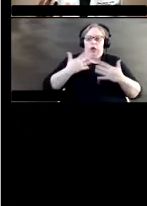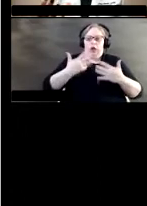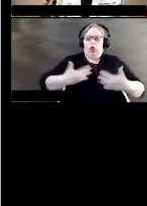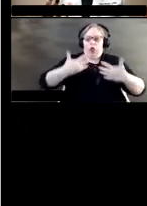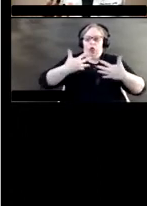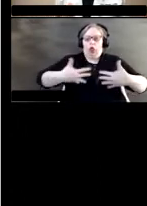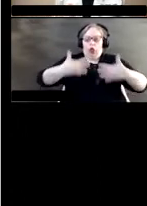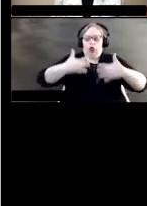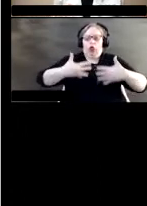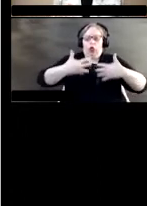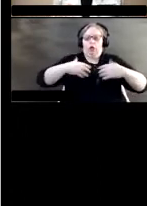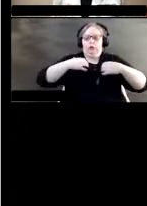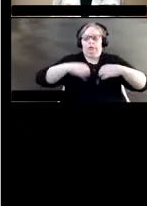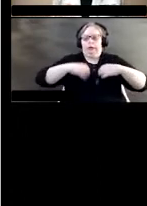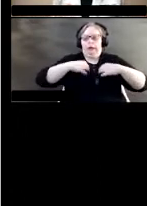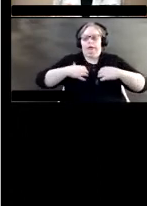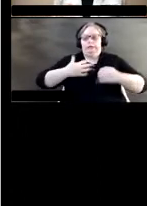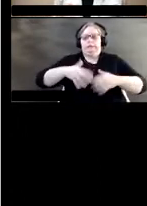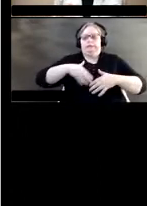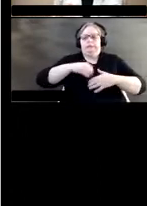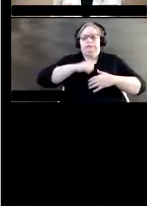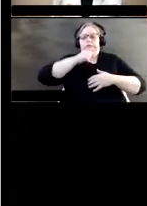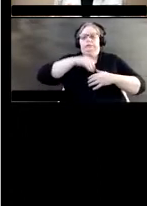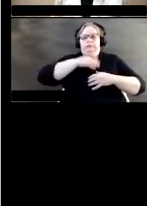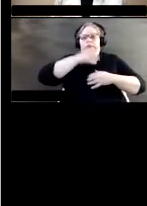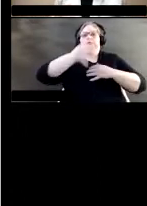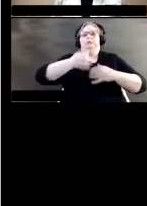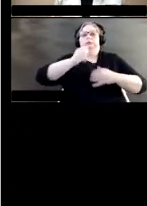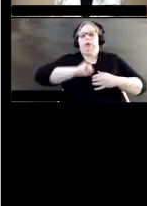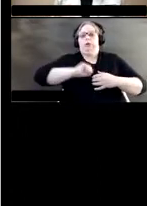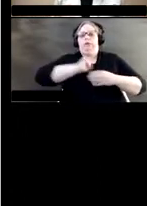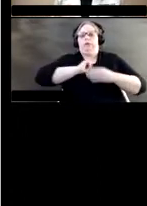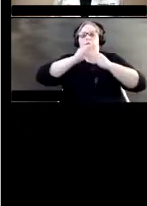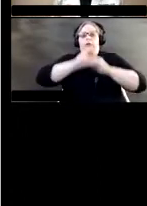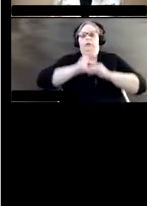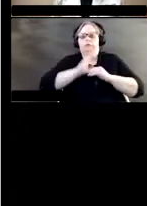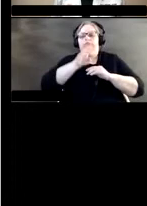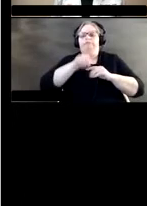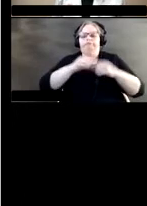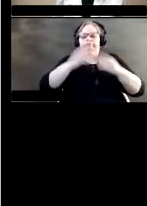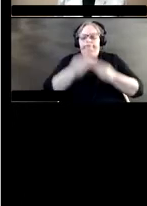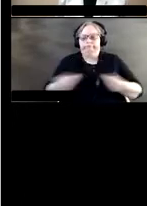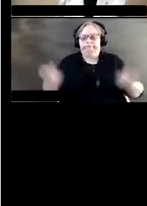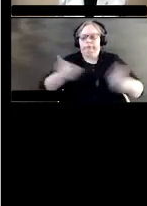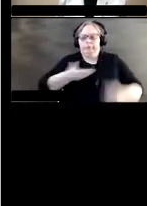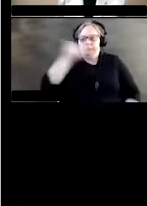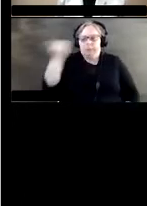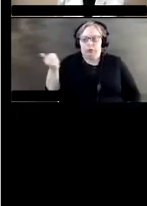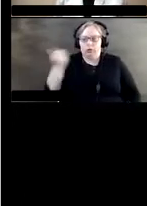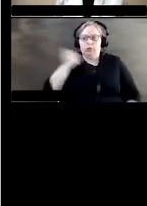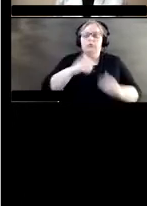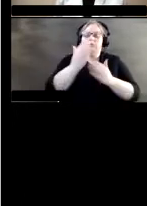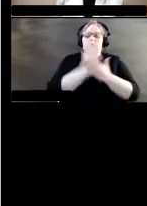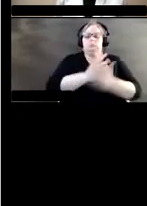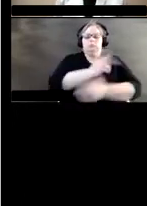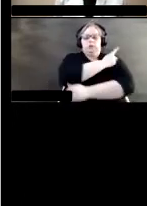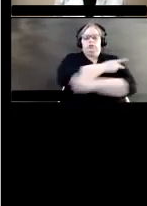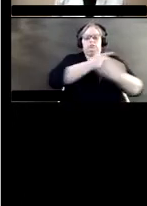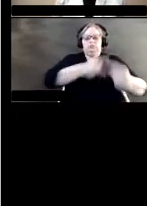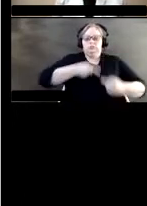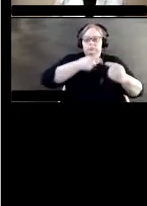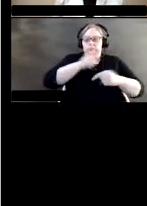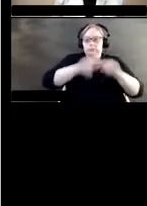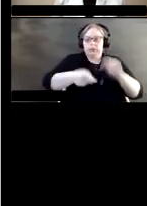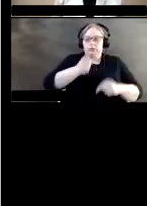too long, okay? So with my patients who have any type of dysphagia or swallowing problem, I tell them to use